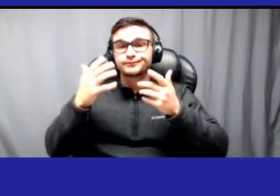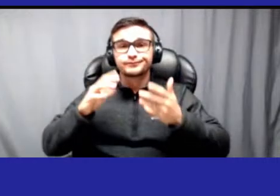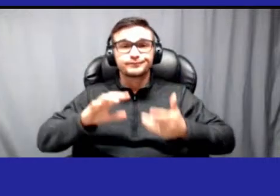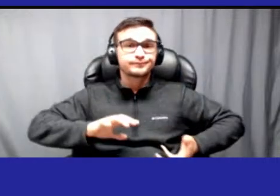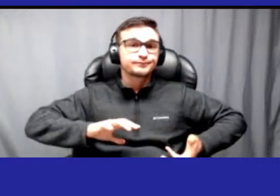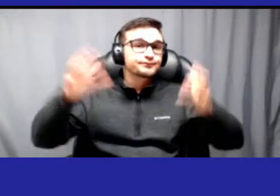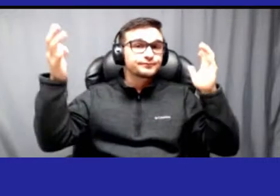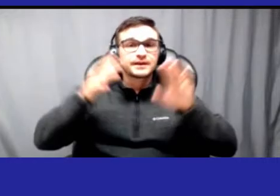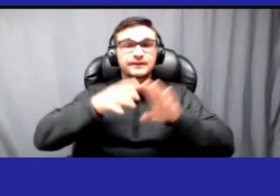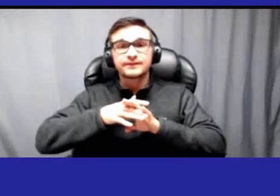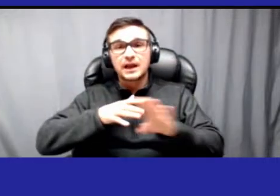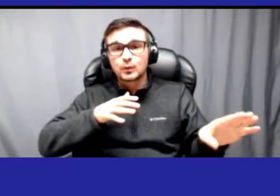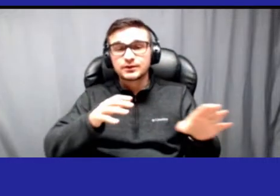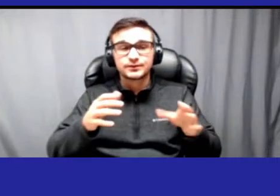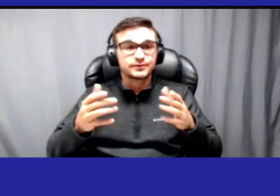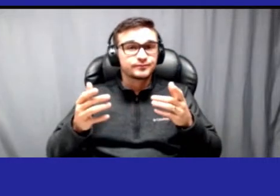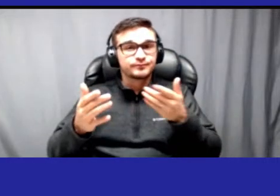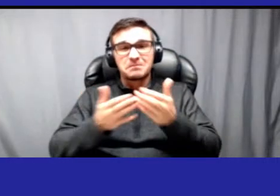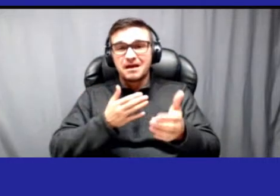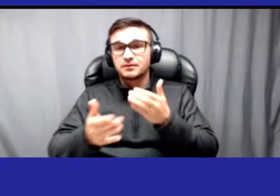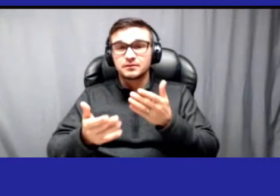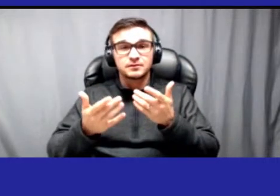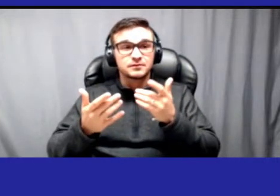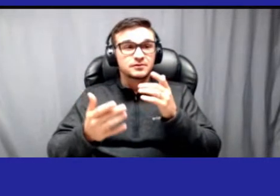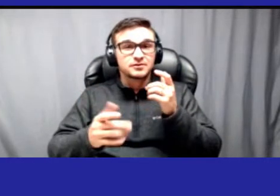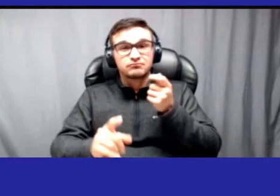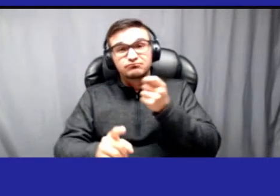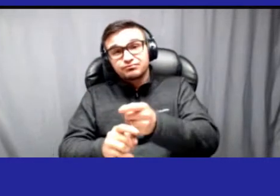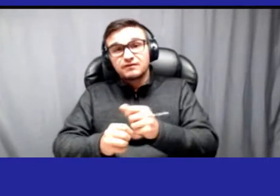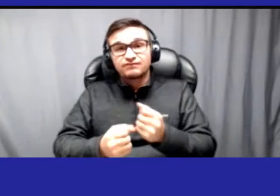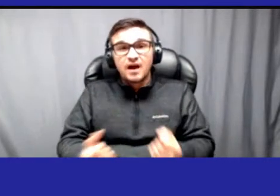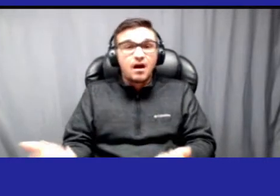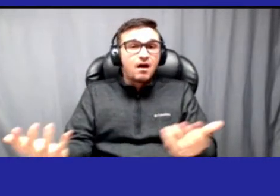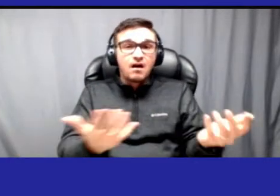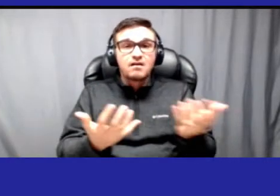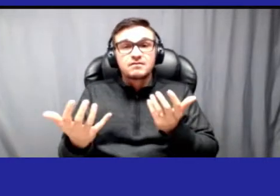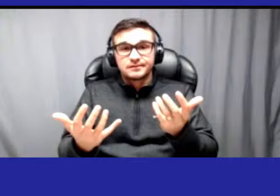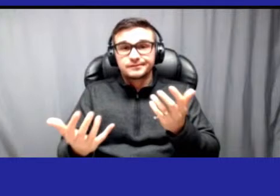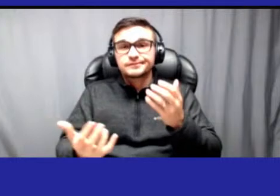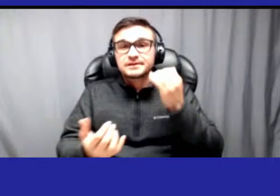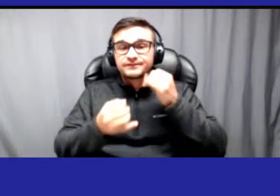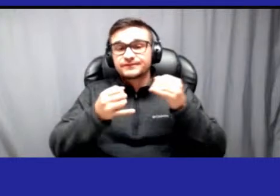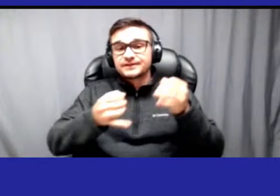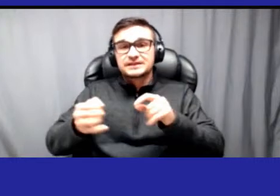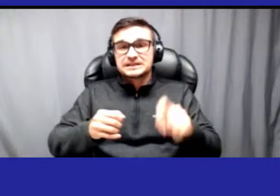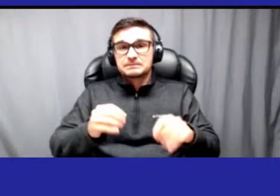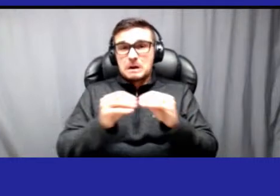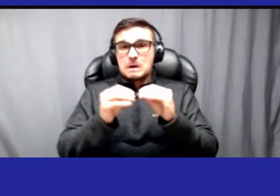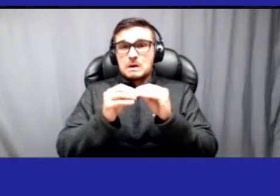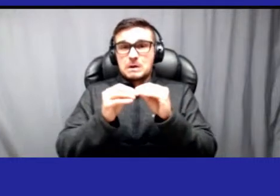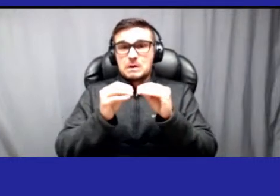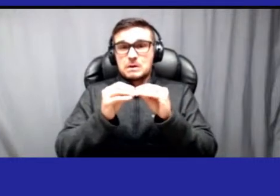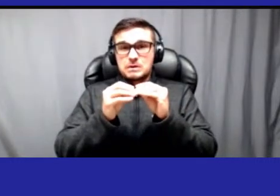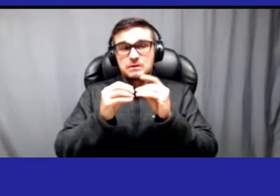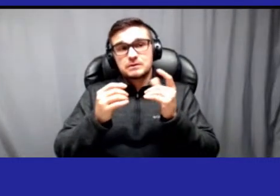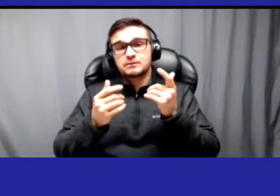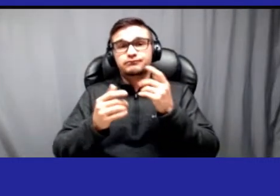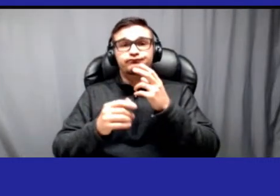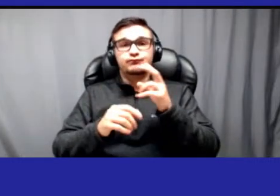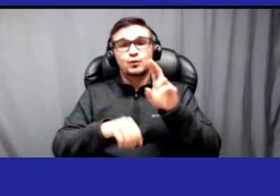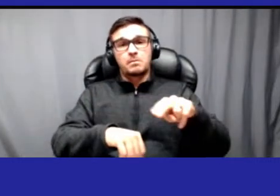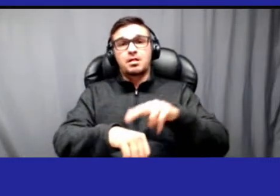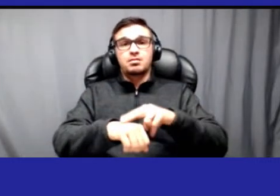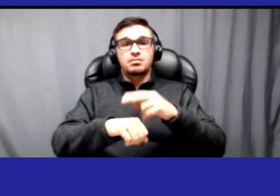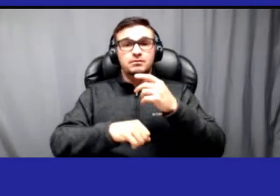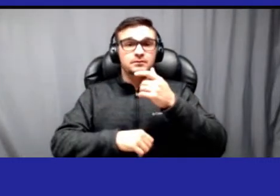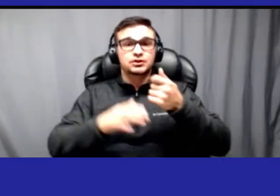fire, for example. If there's individuals that need more than what a typical shelter might provide, but less than what a hospital would